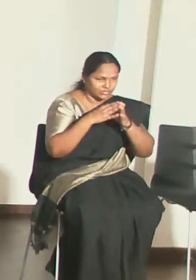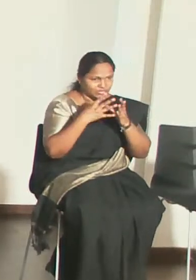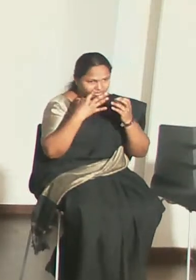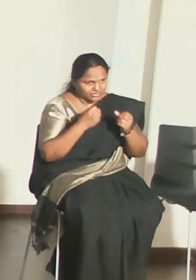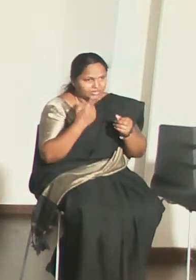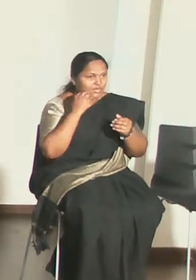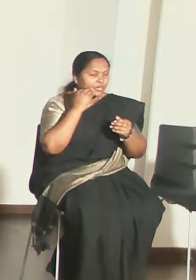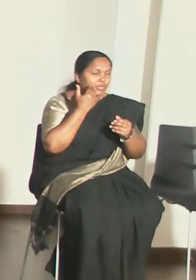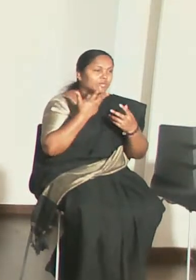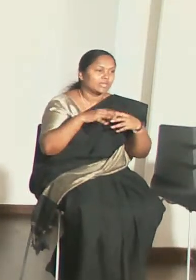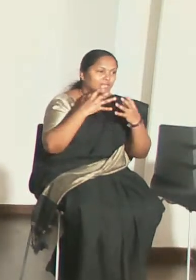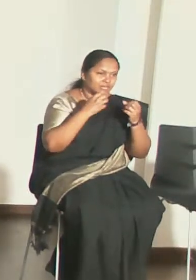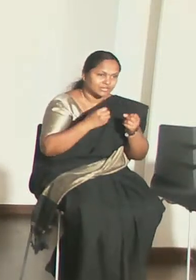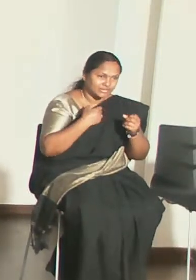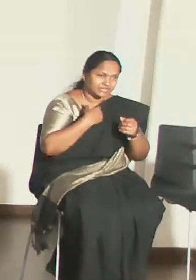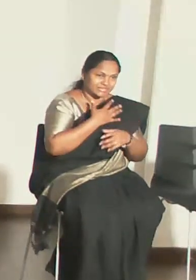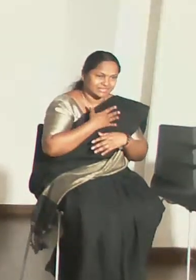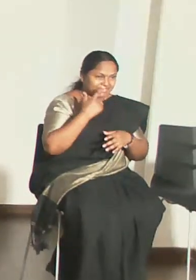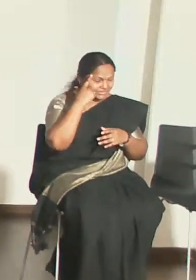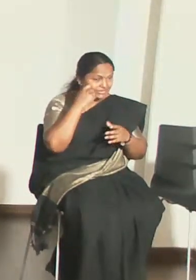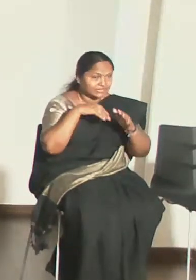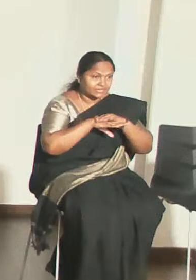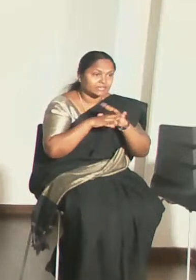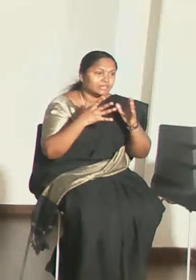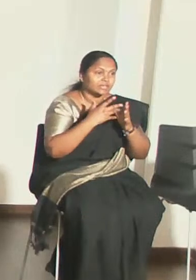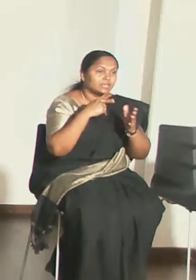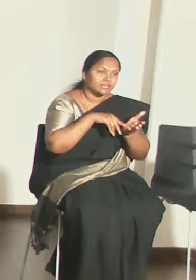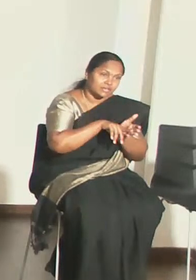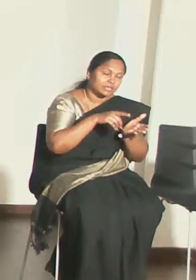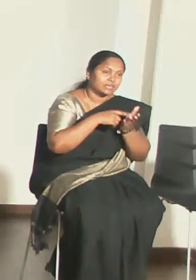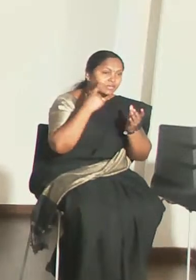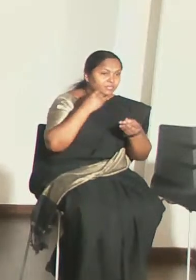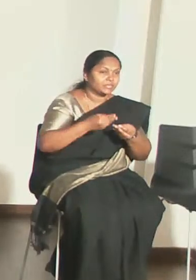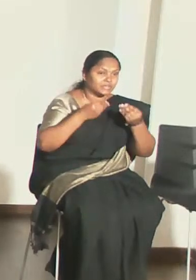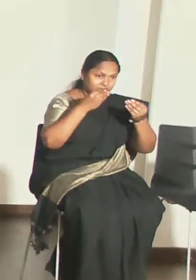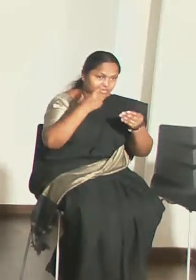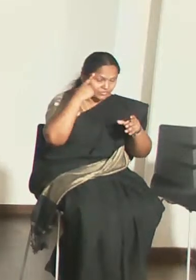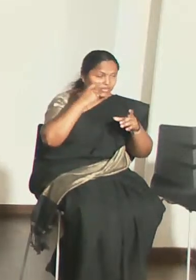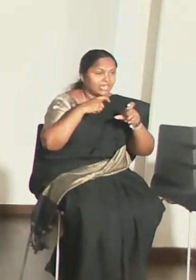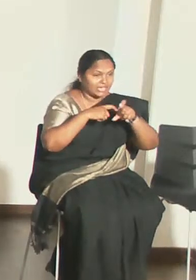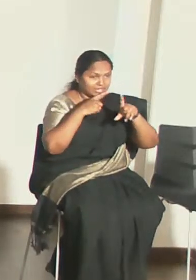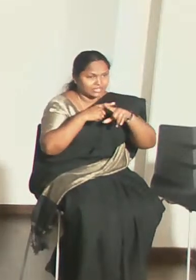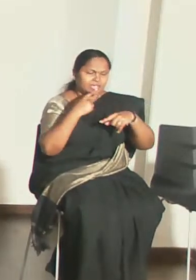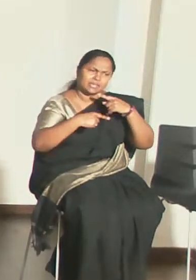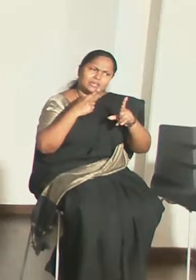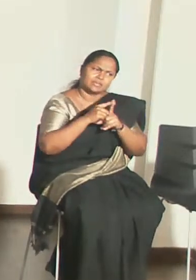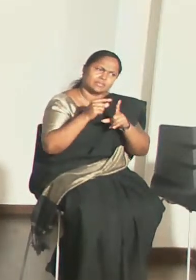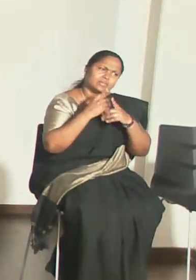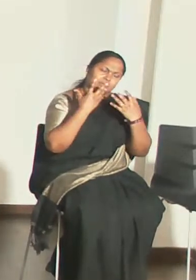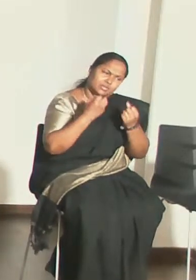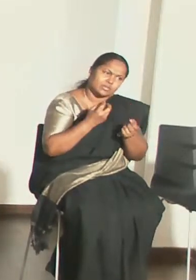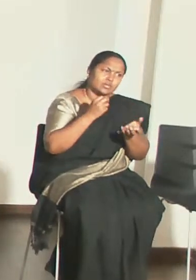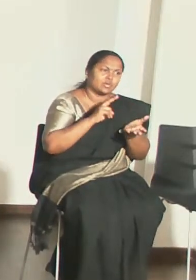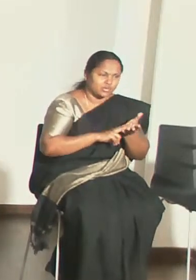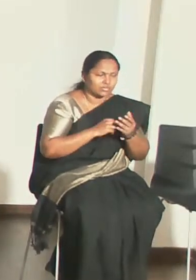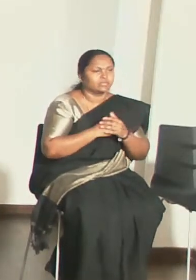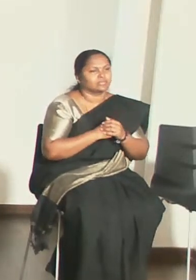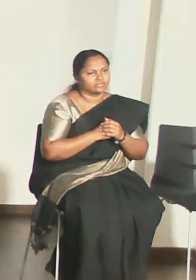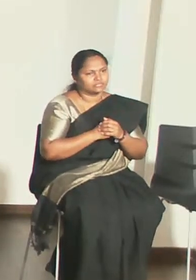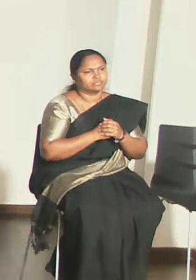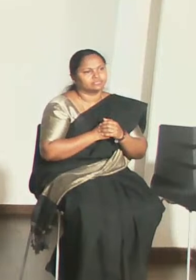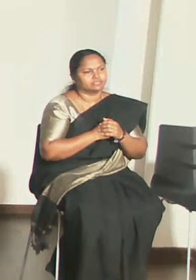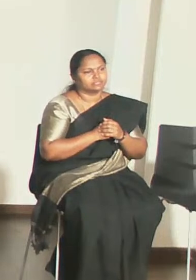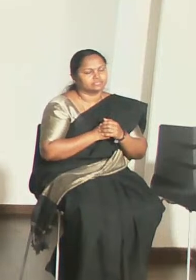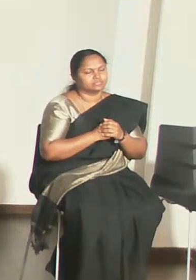Lionel Wendt, George Keat, all of them, they were producing their exhibitions and they did everything on their own. Um,